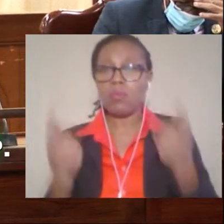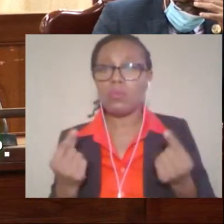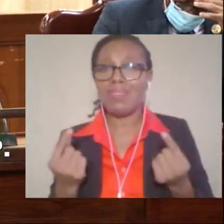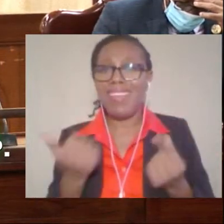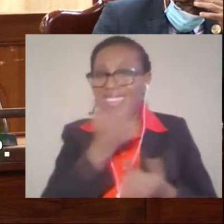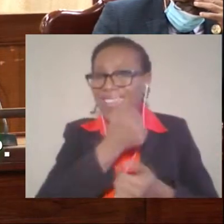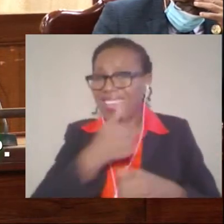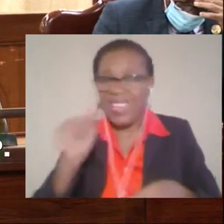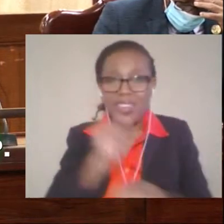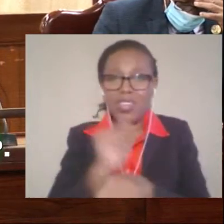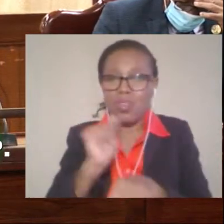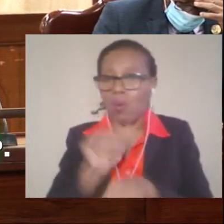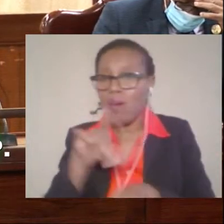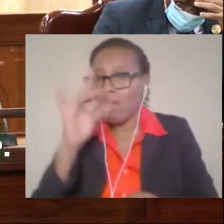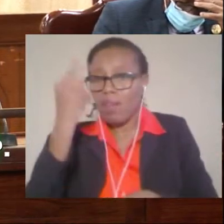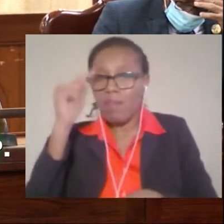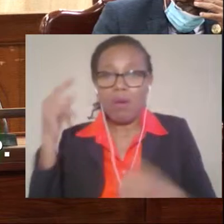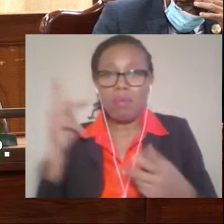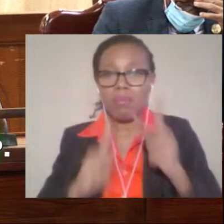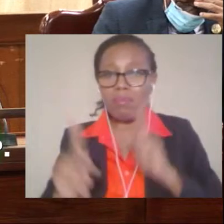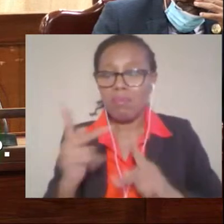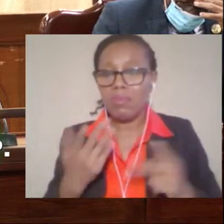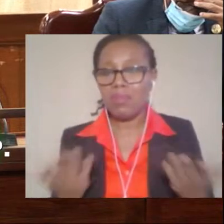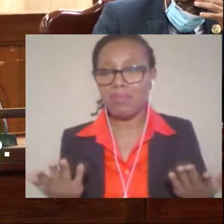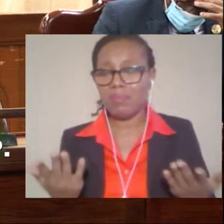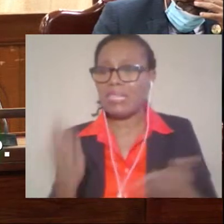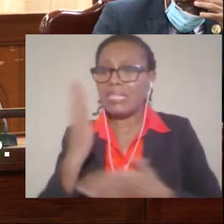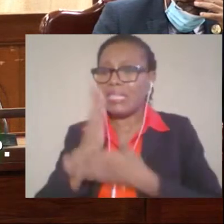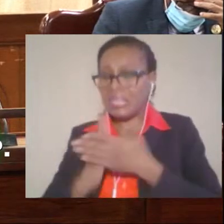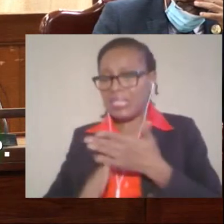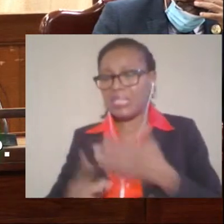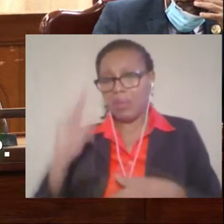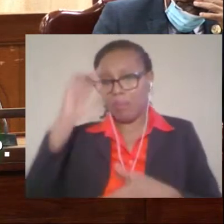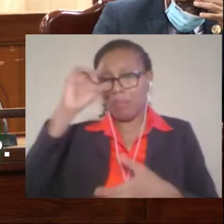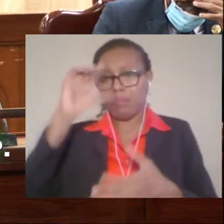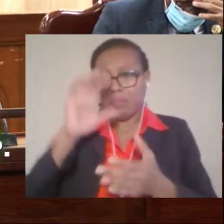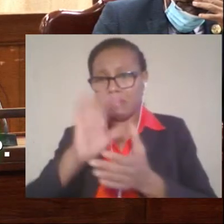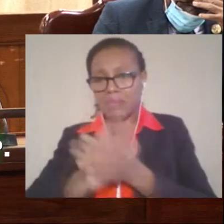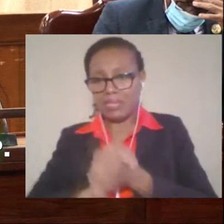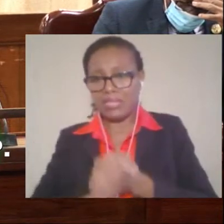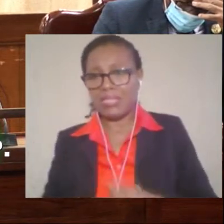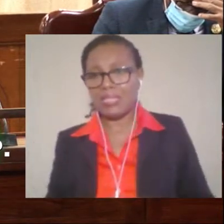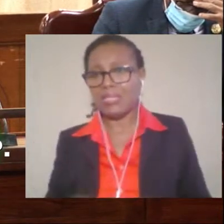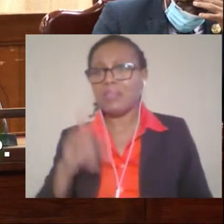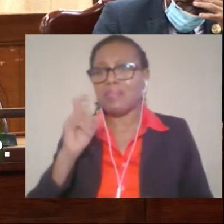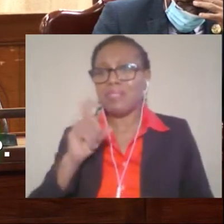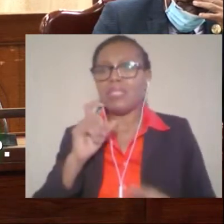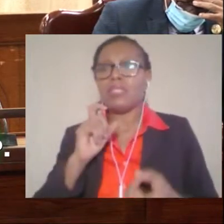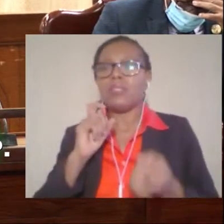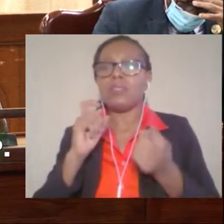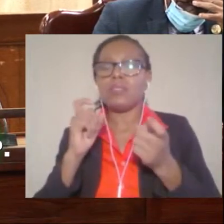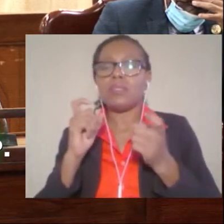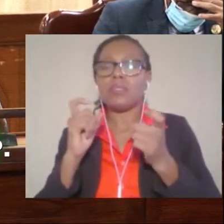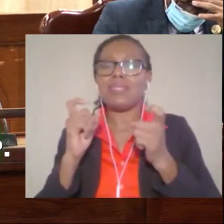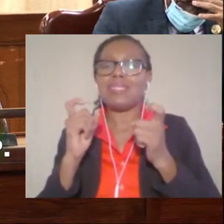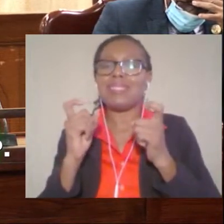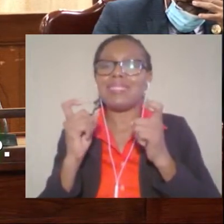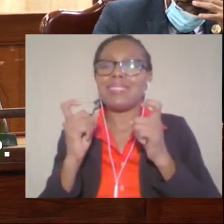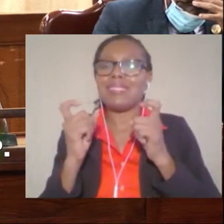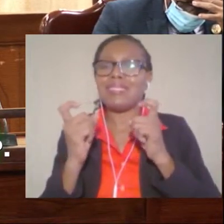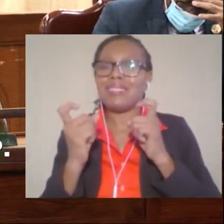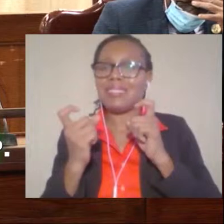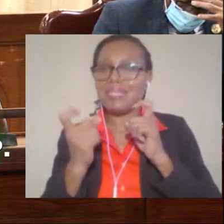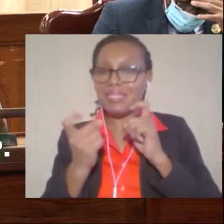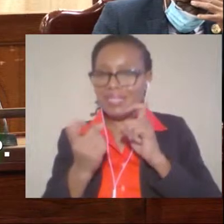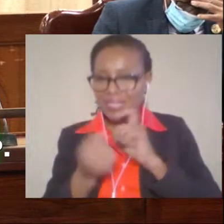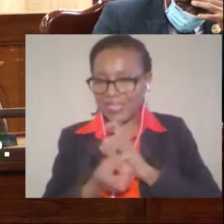There's some of us in this house who believe that we have got to change the material position of people in the